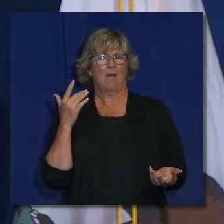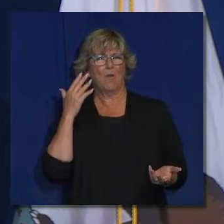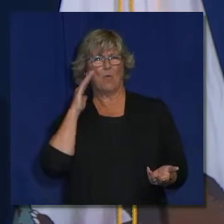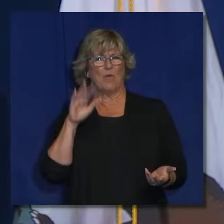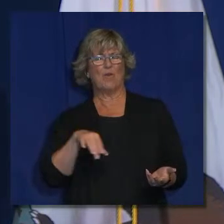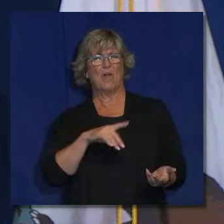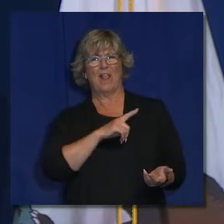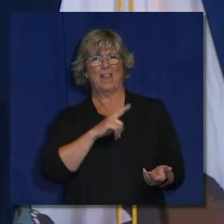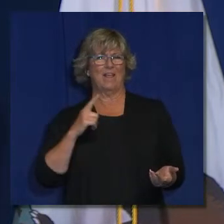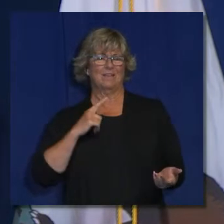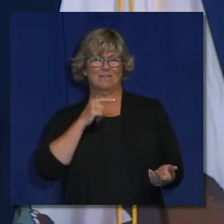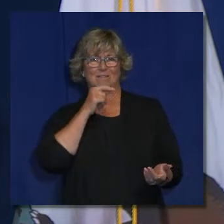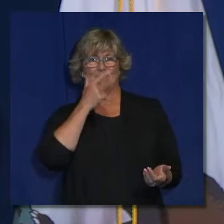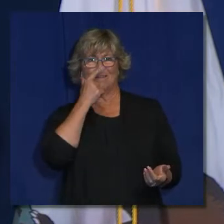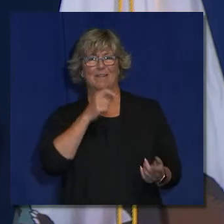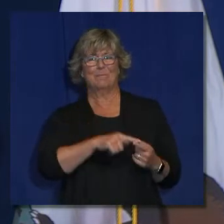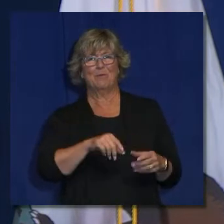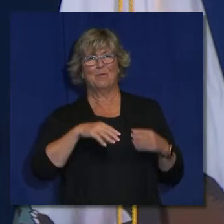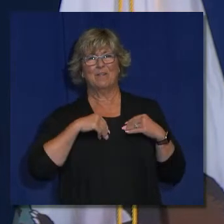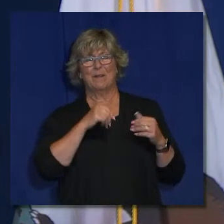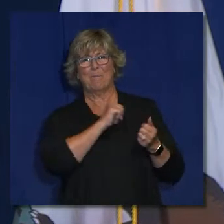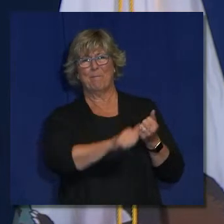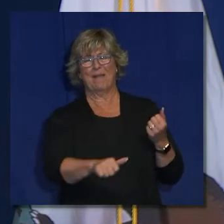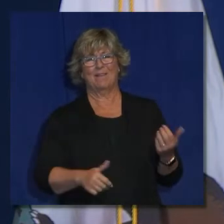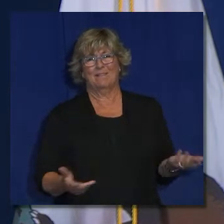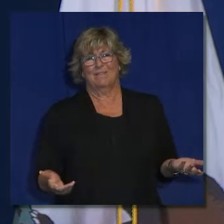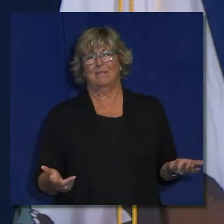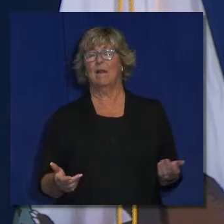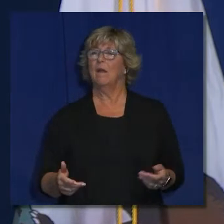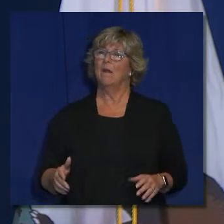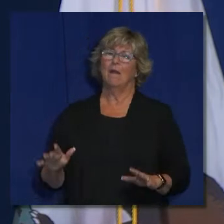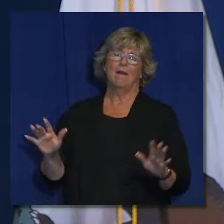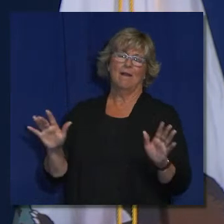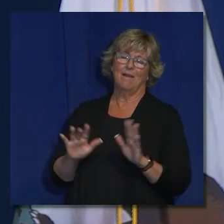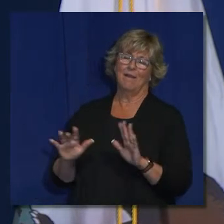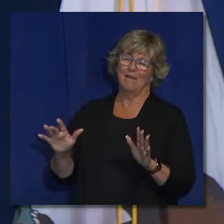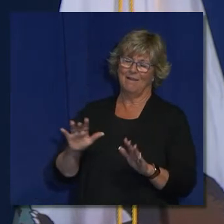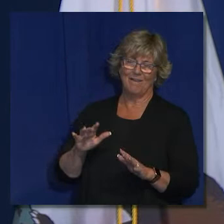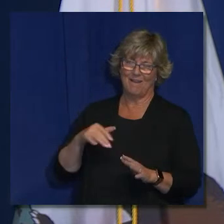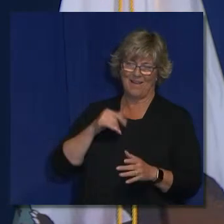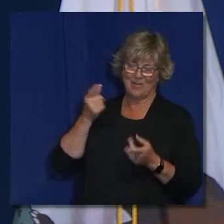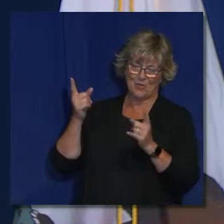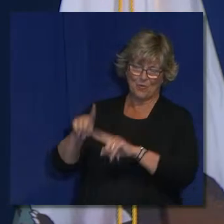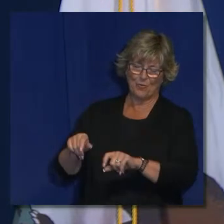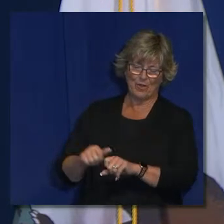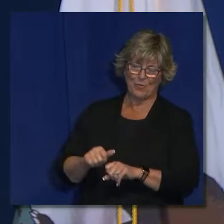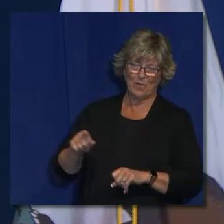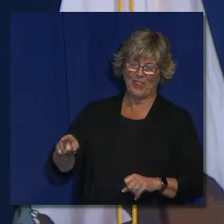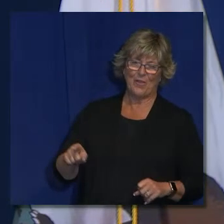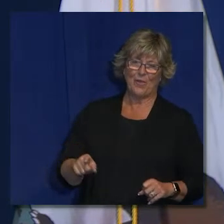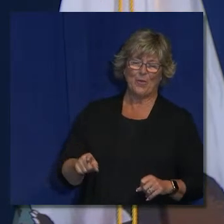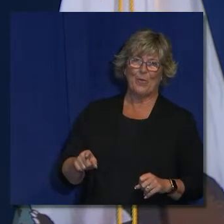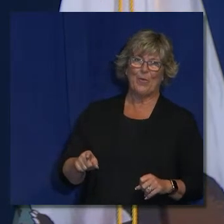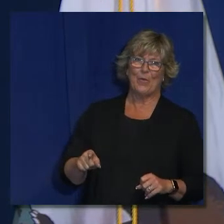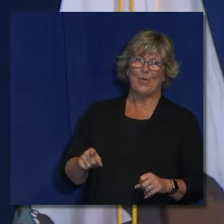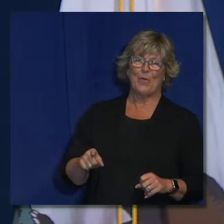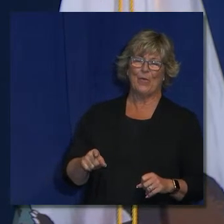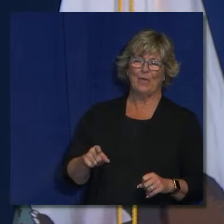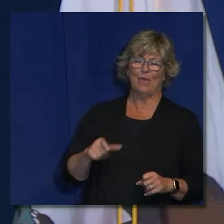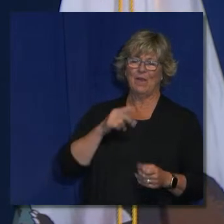know the legislature isn't interested in passing? Well, I reject the premise, and I don't mean that argumentatively. I mean that